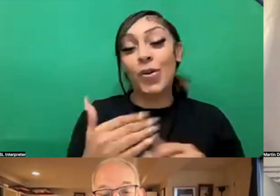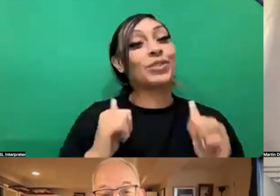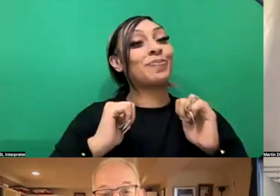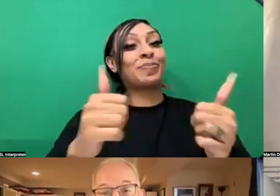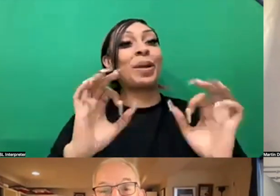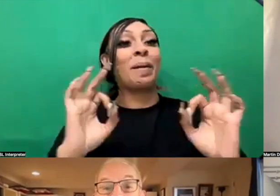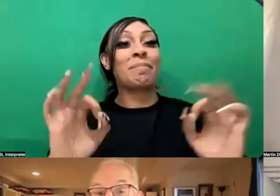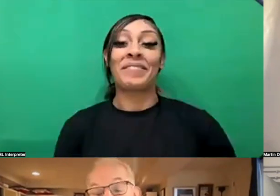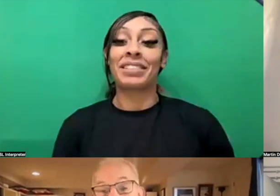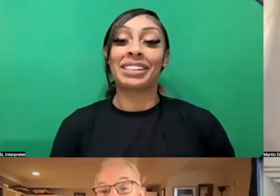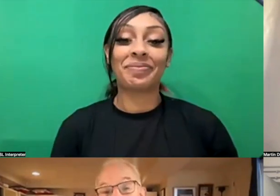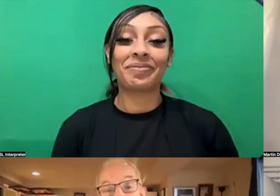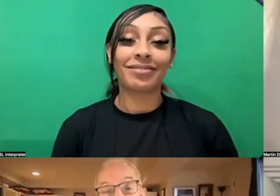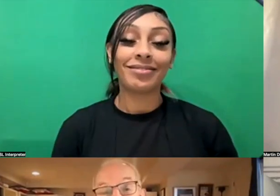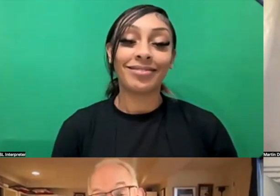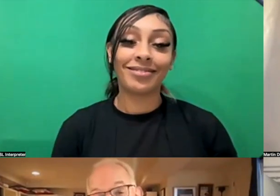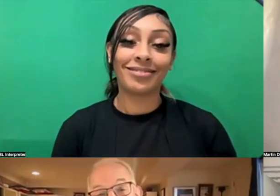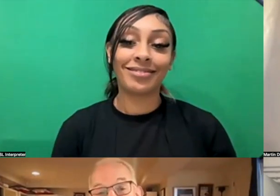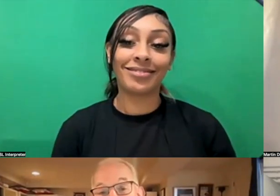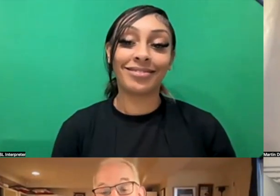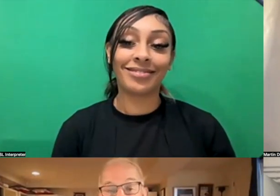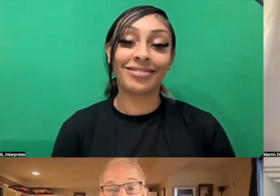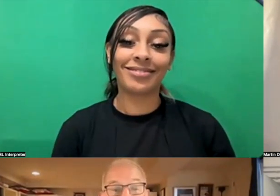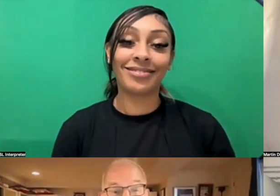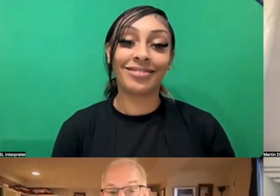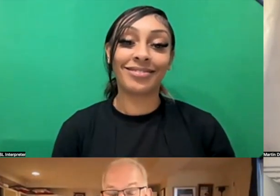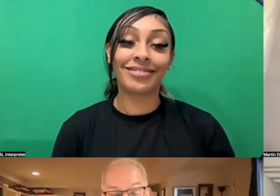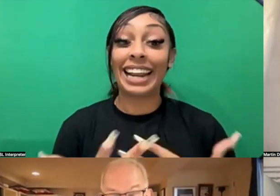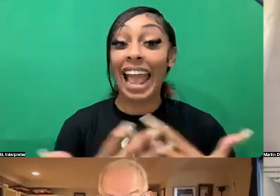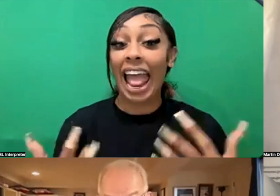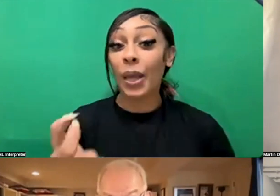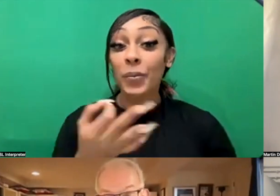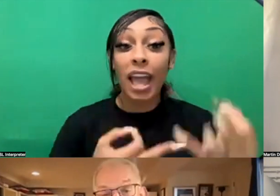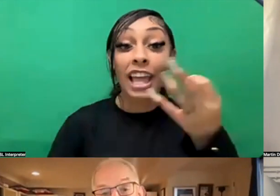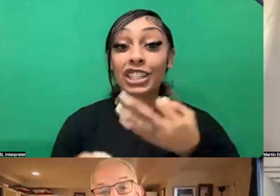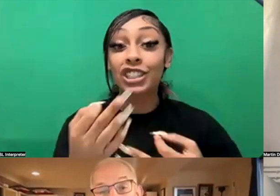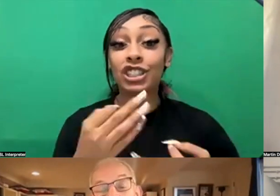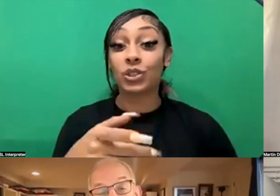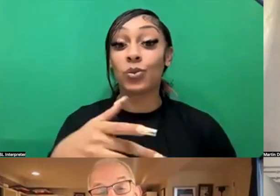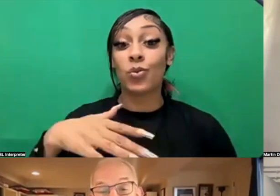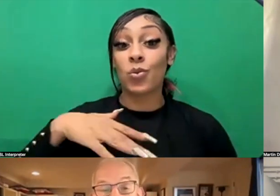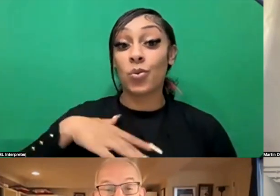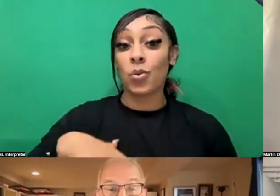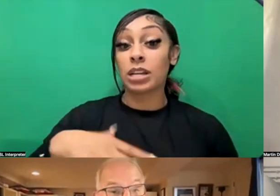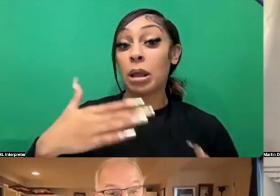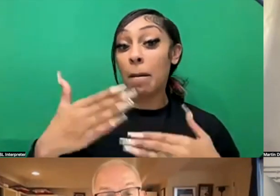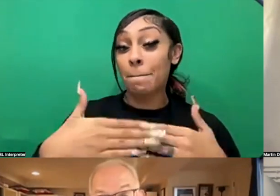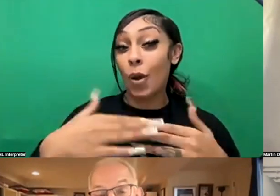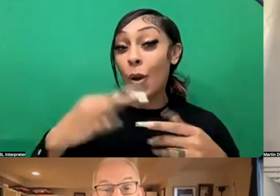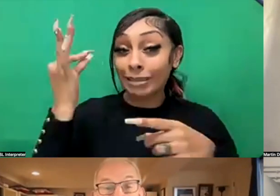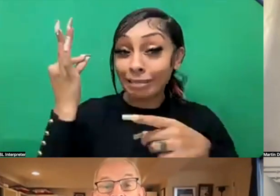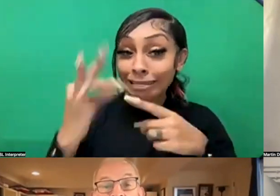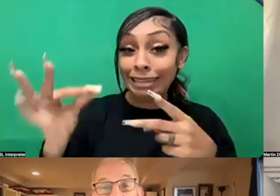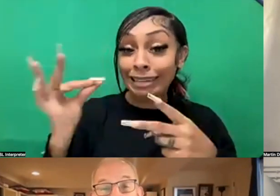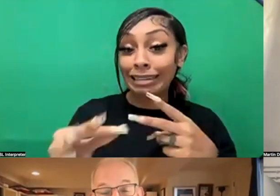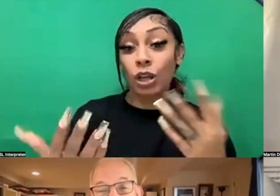Brilliant. I would also say that if you have any particular questions about that and you'd like to go into more depth on that topic, you're welcome to